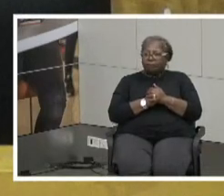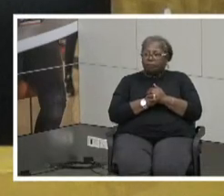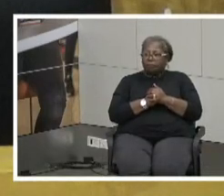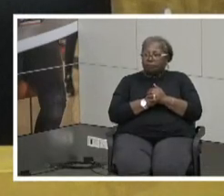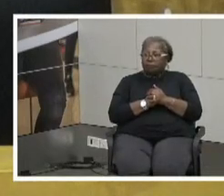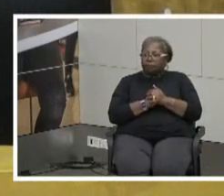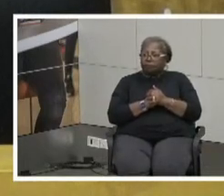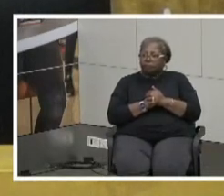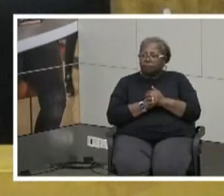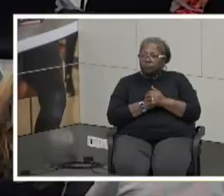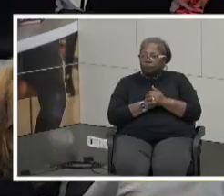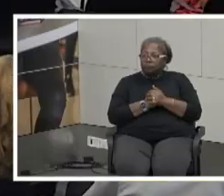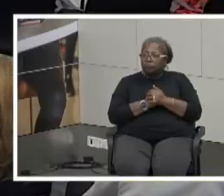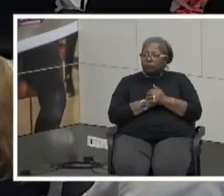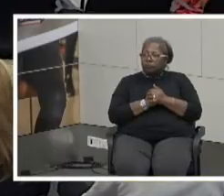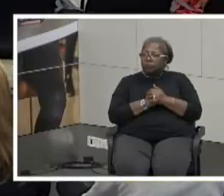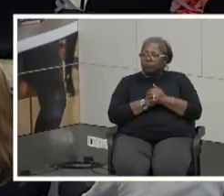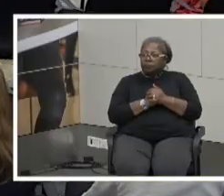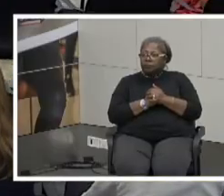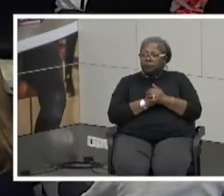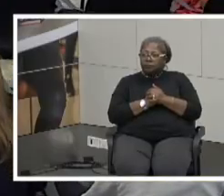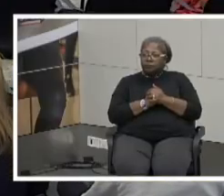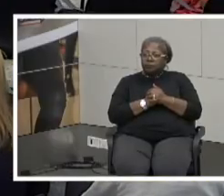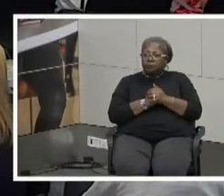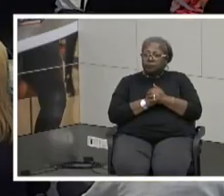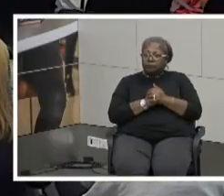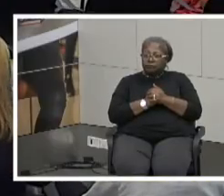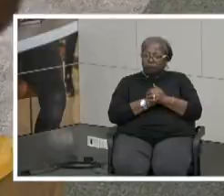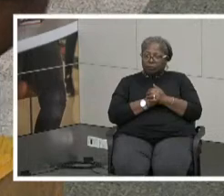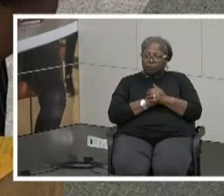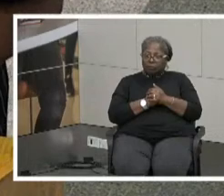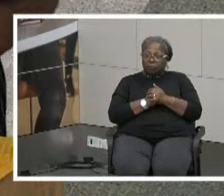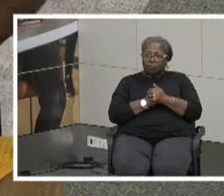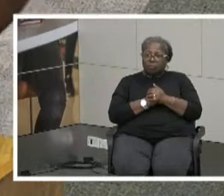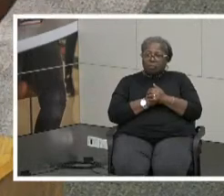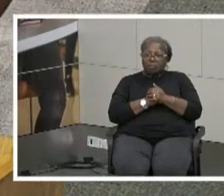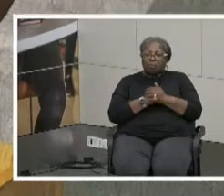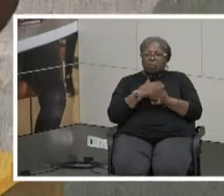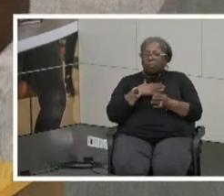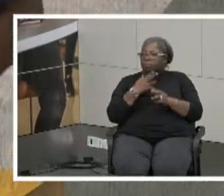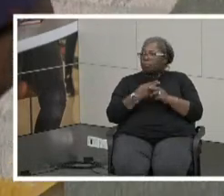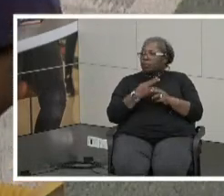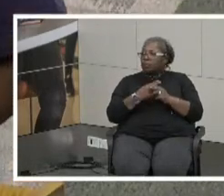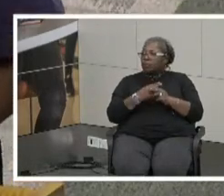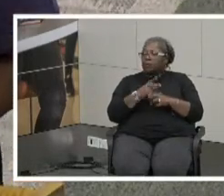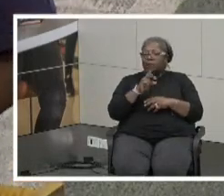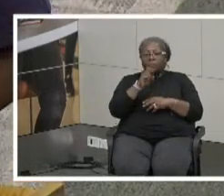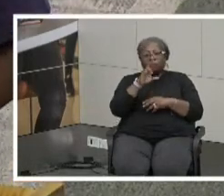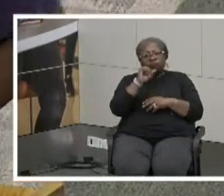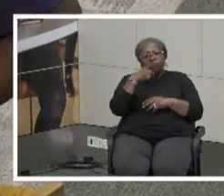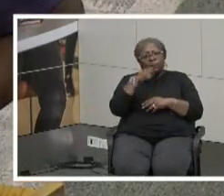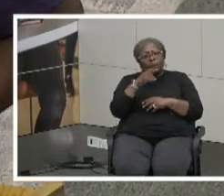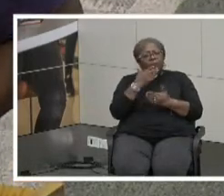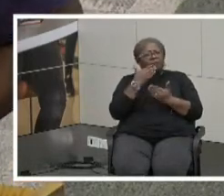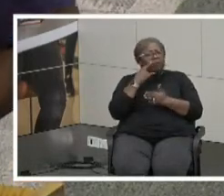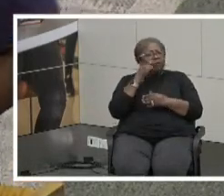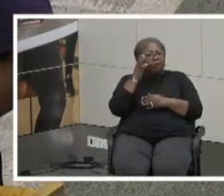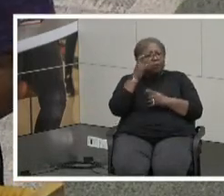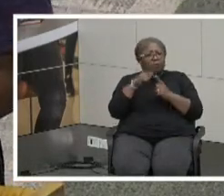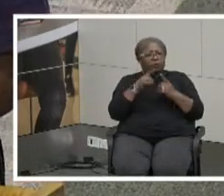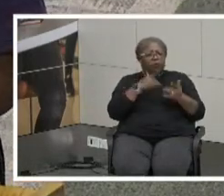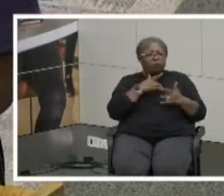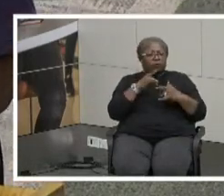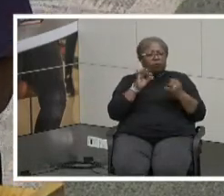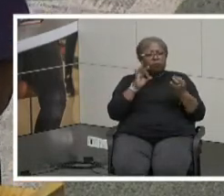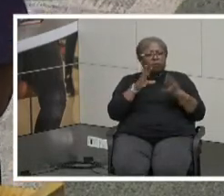you Miss Draper please go ahead my name is Genesis Draper thank you for listening to the concerns